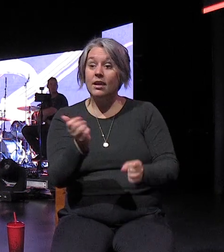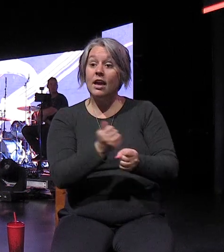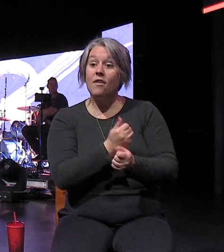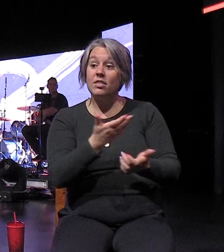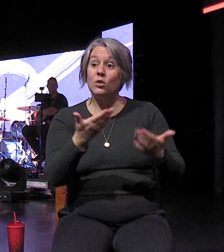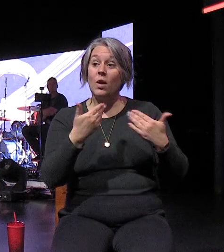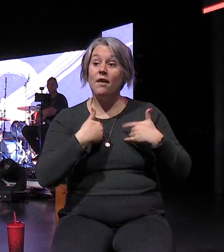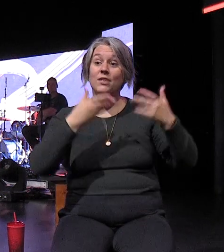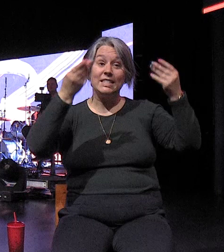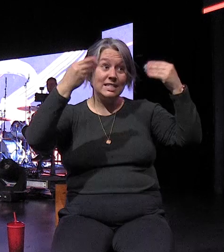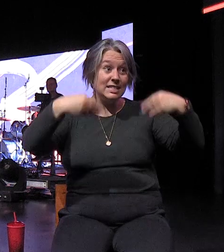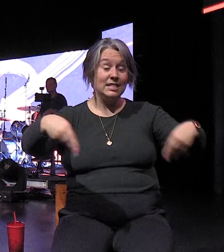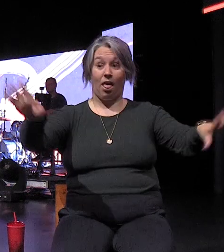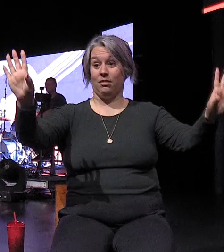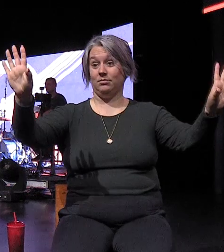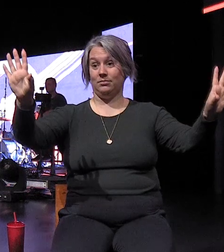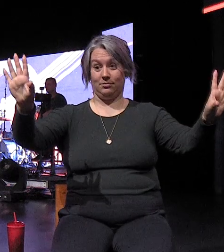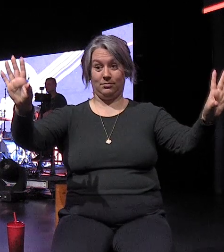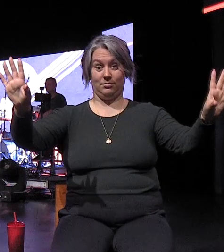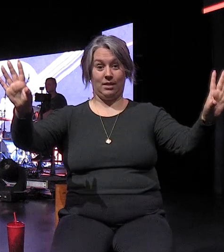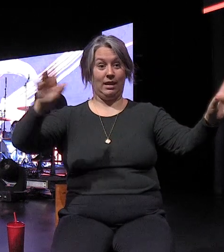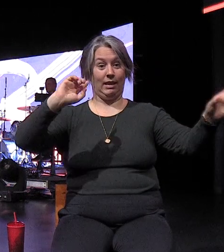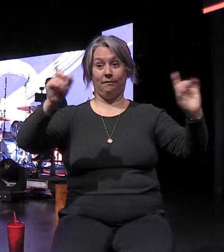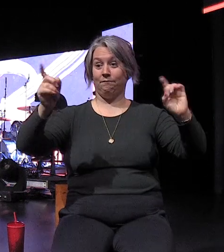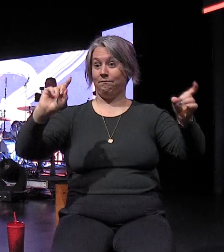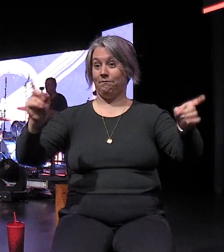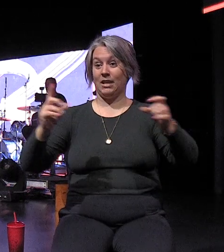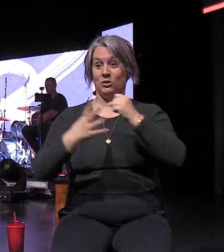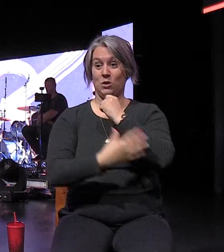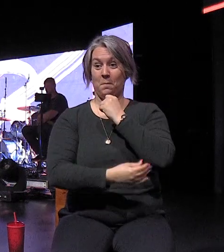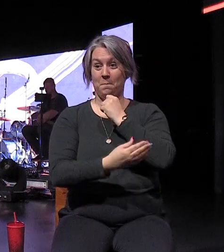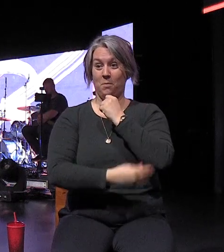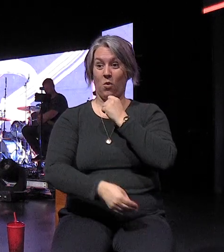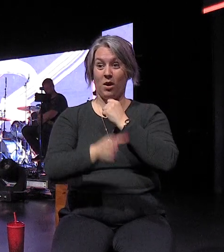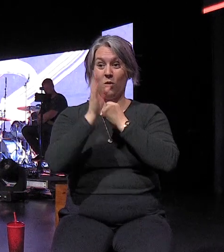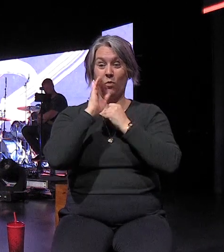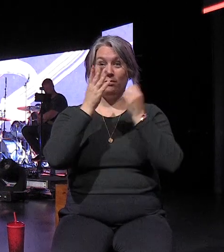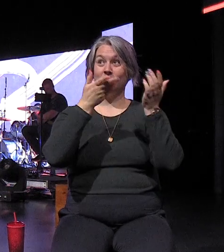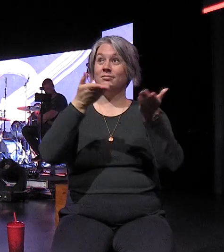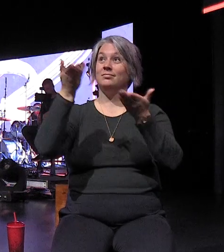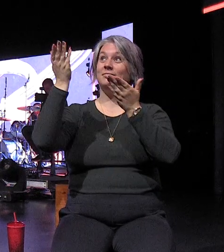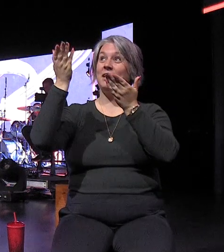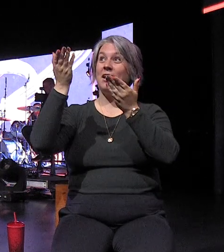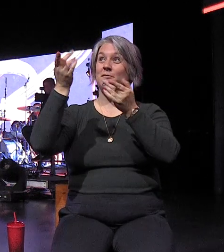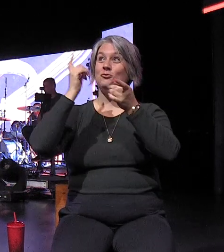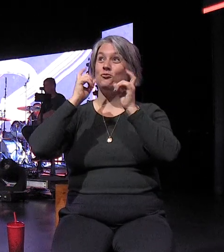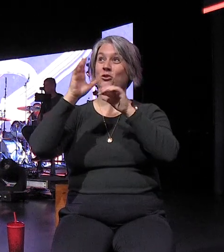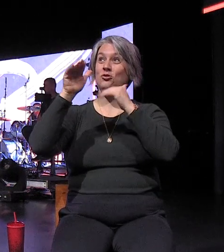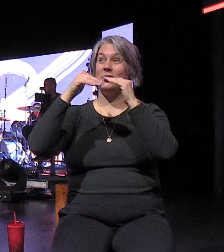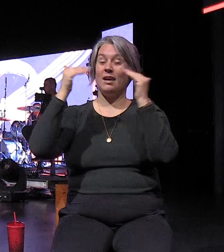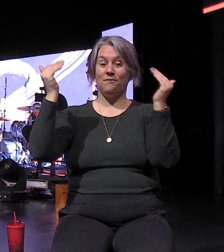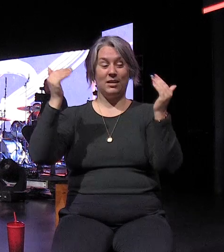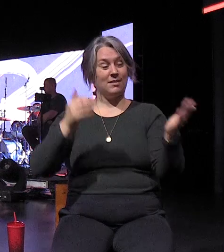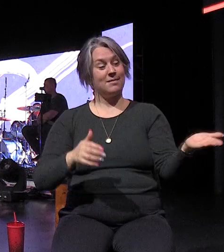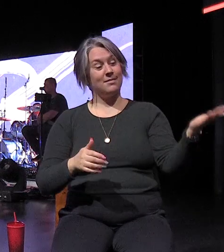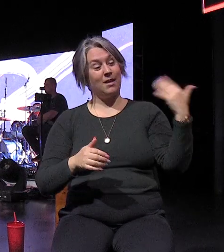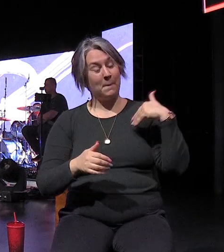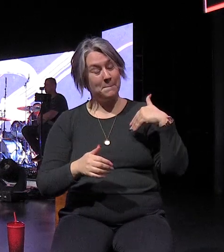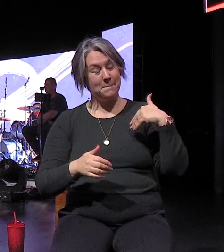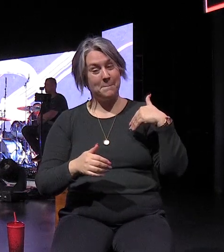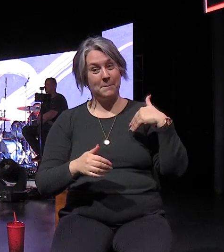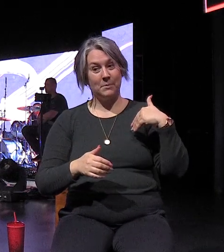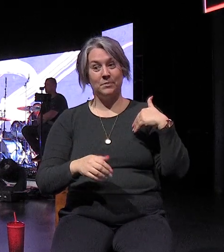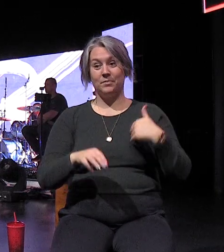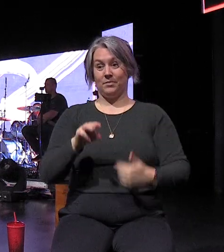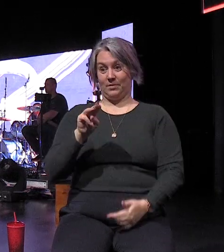have, distribute to the poor, and you will have treasure in heaven. Come follow me. In Mark's version of this, over in Mark